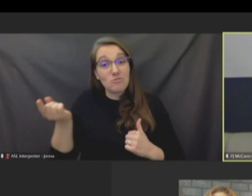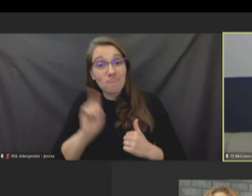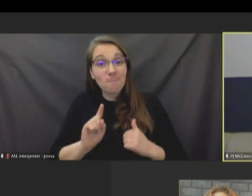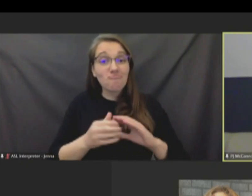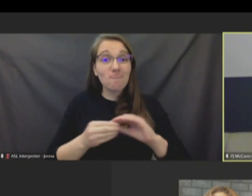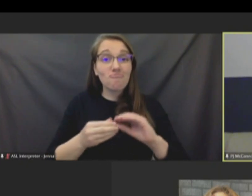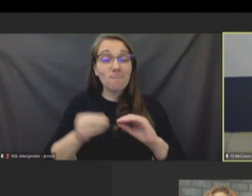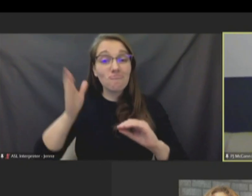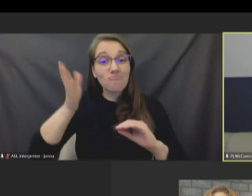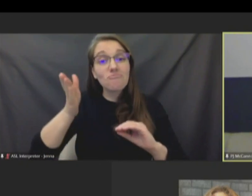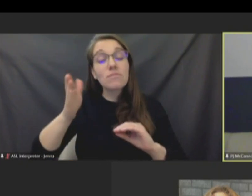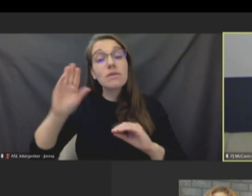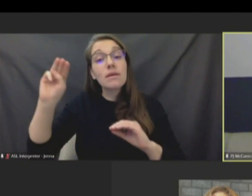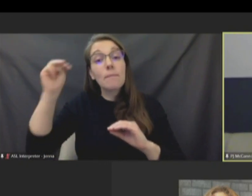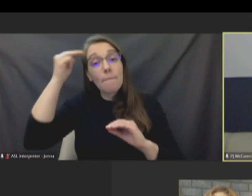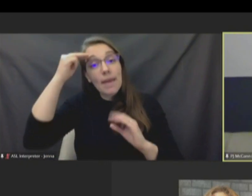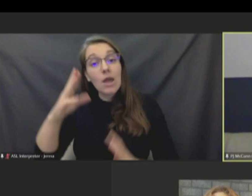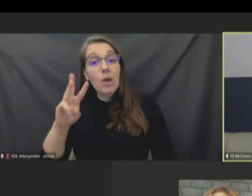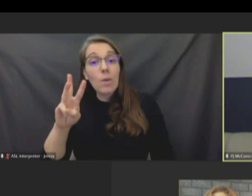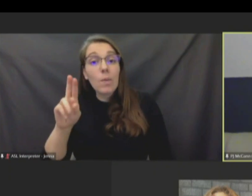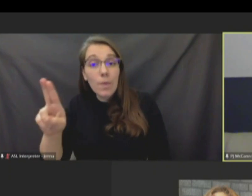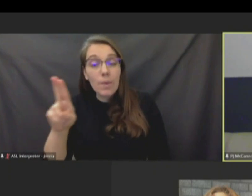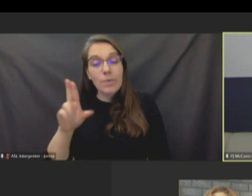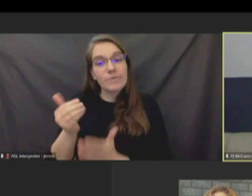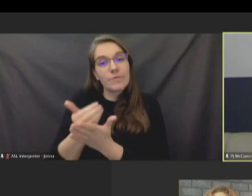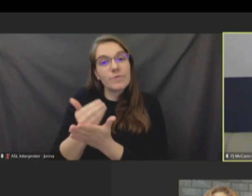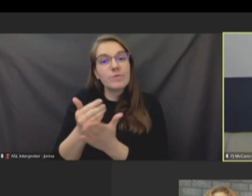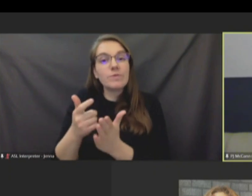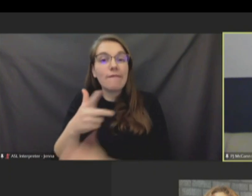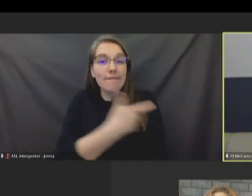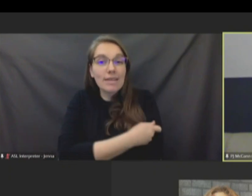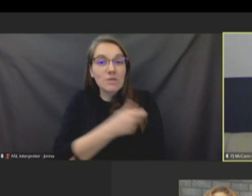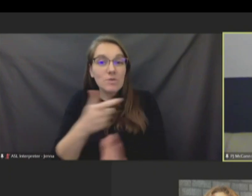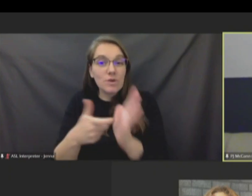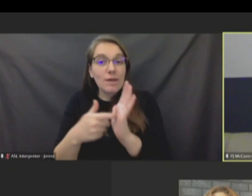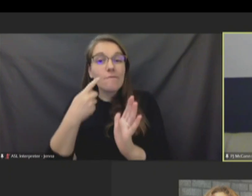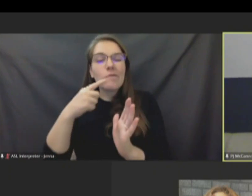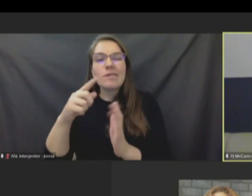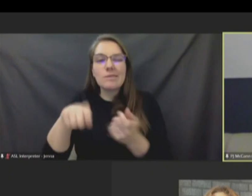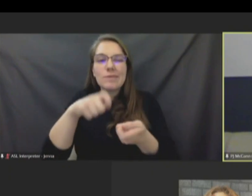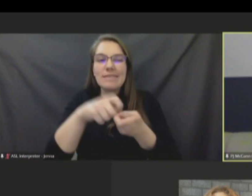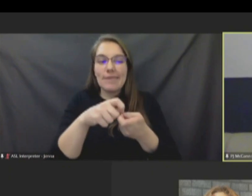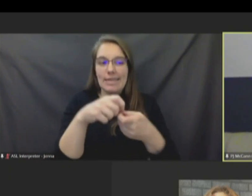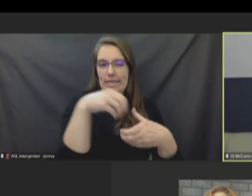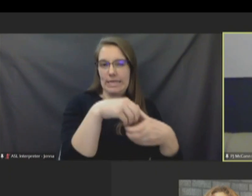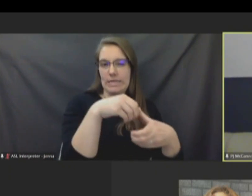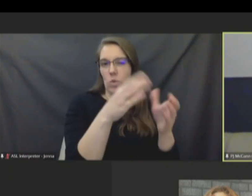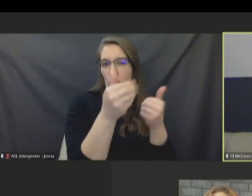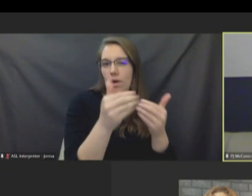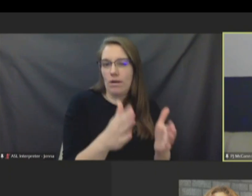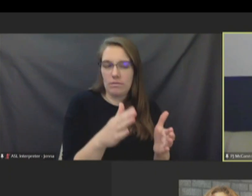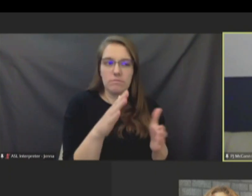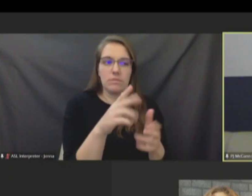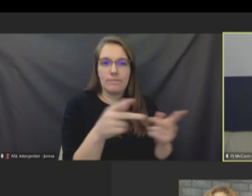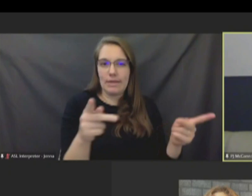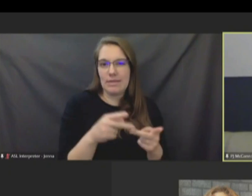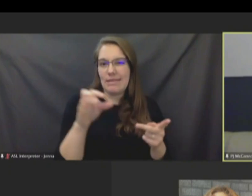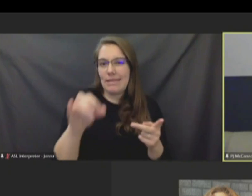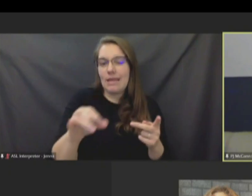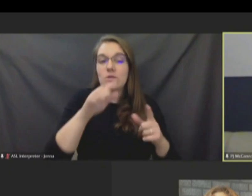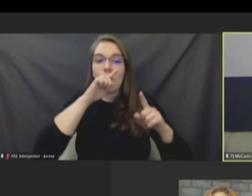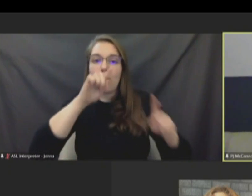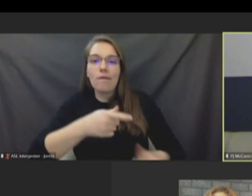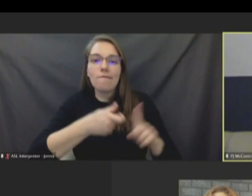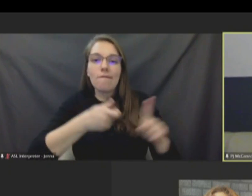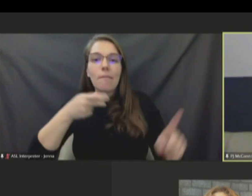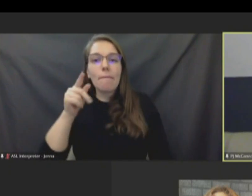about Mayor Wu's new vaccine requirement for certain indoor spaces. And this was issued as an order of the Boston